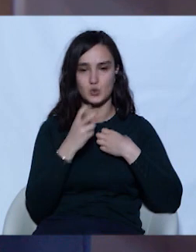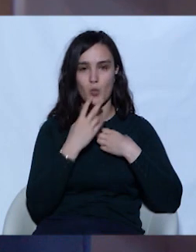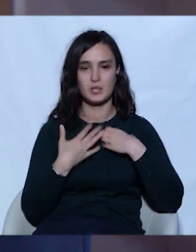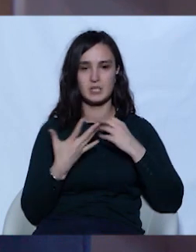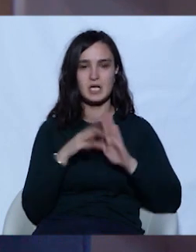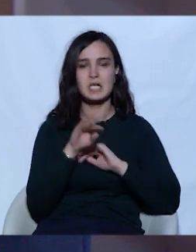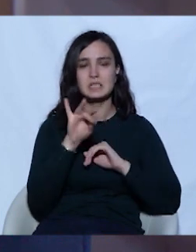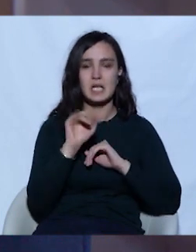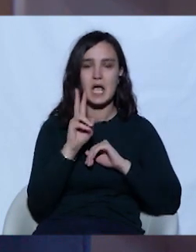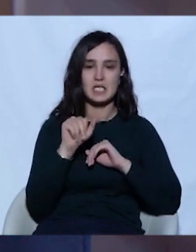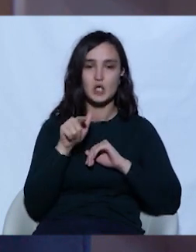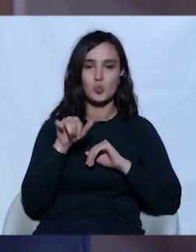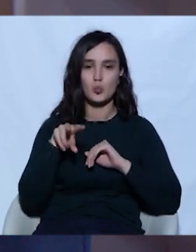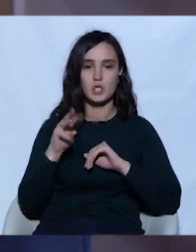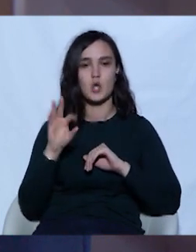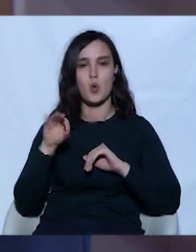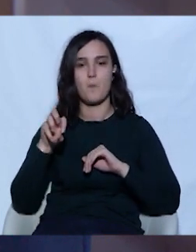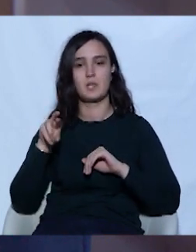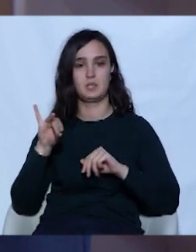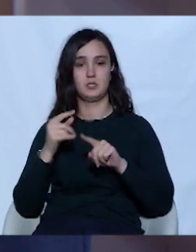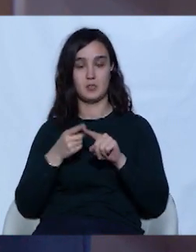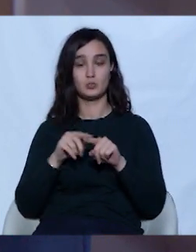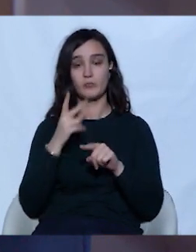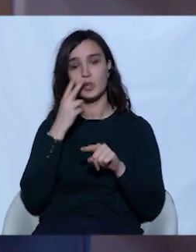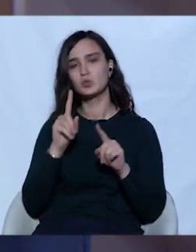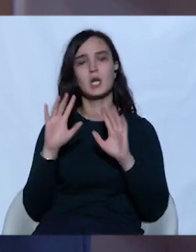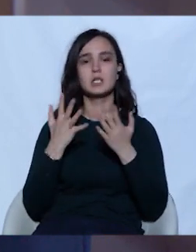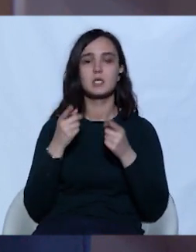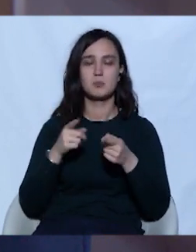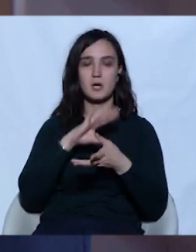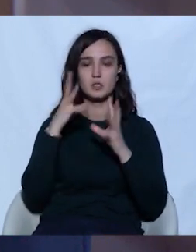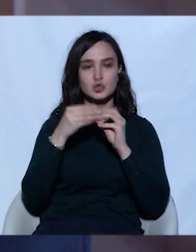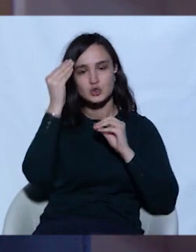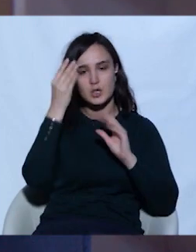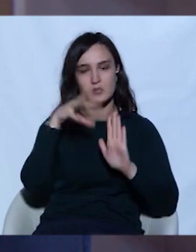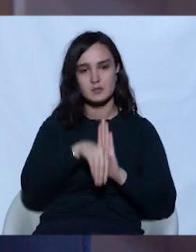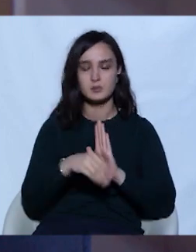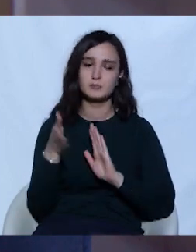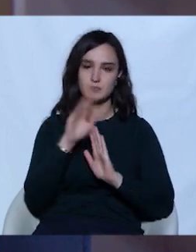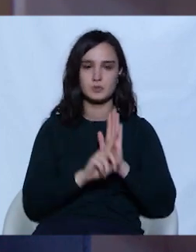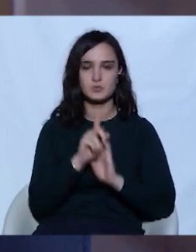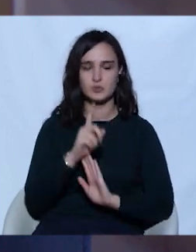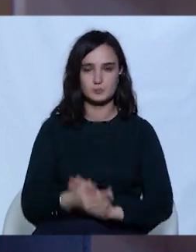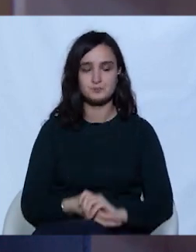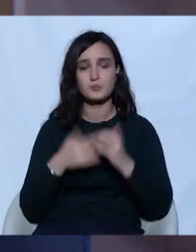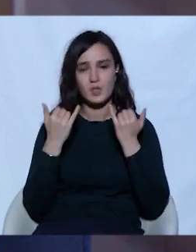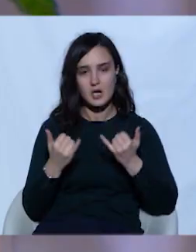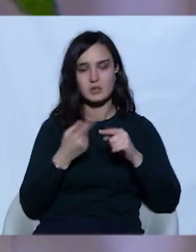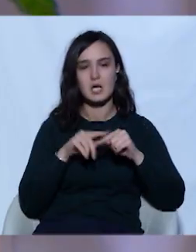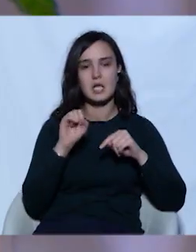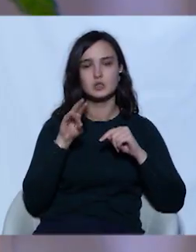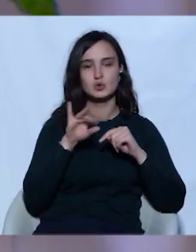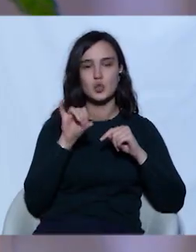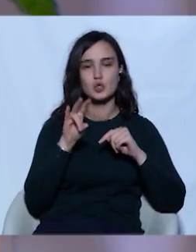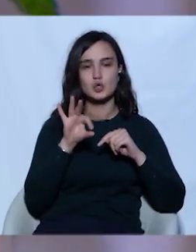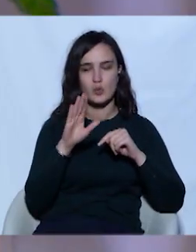decides to continue her matchmaking work, but she makes one mistake after another.